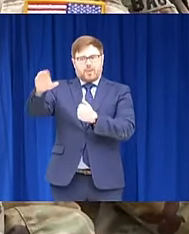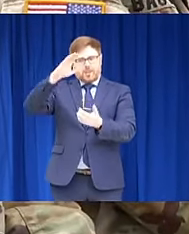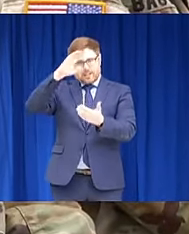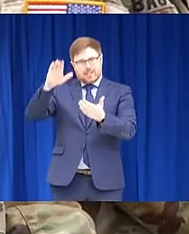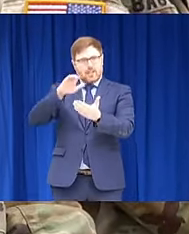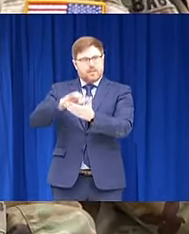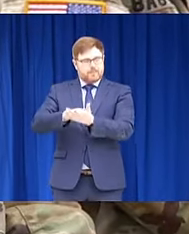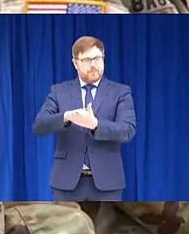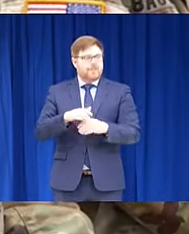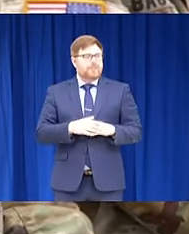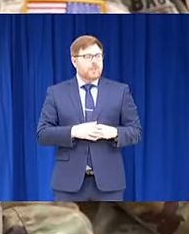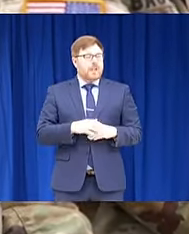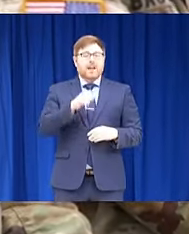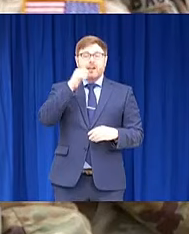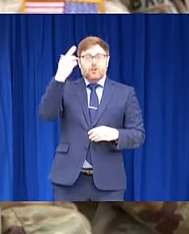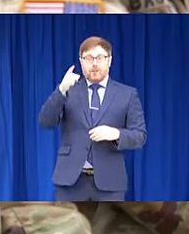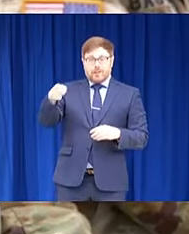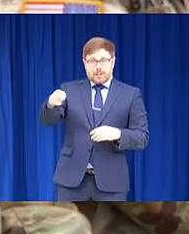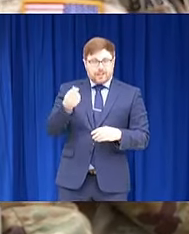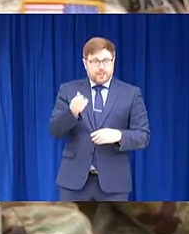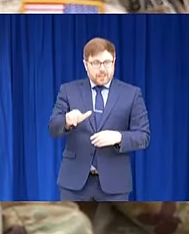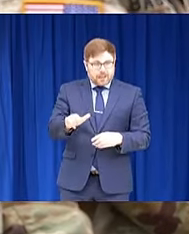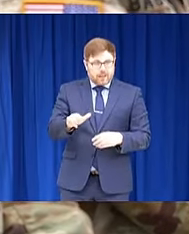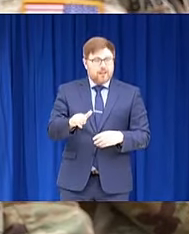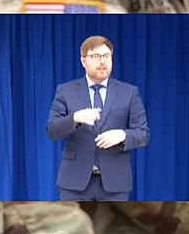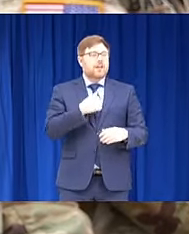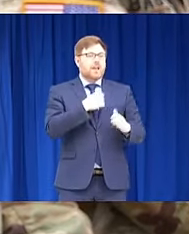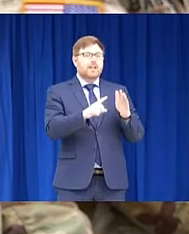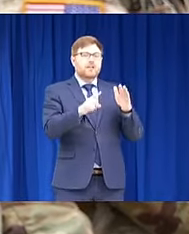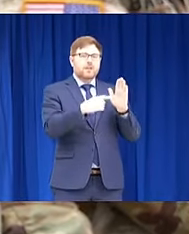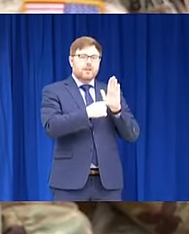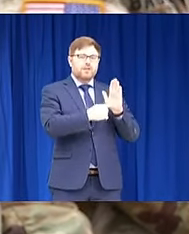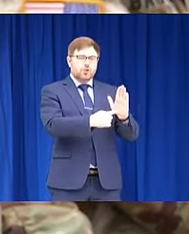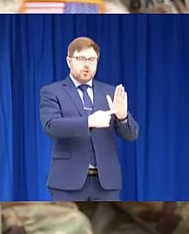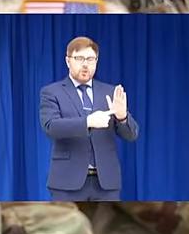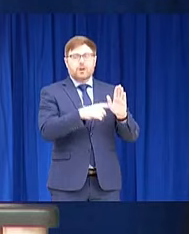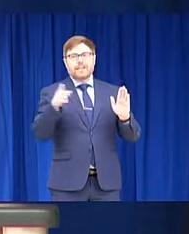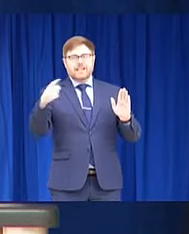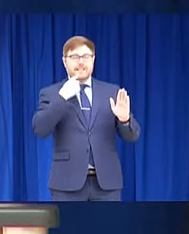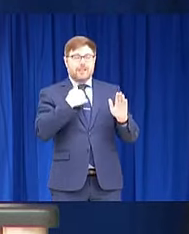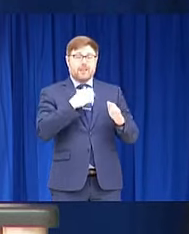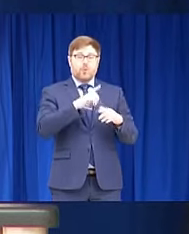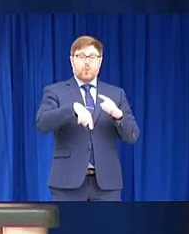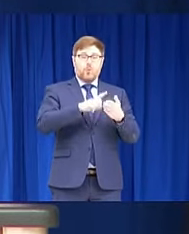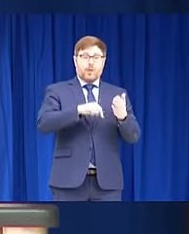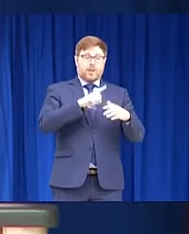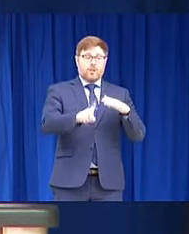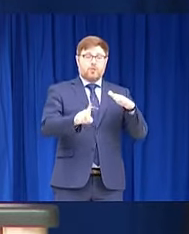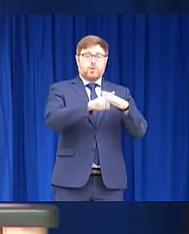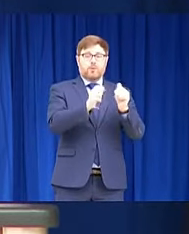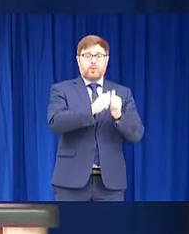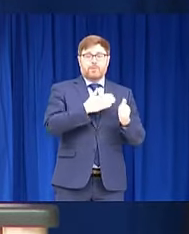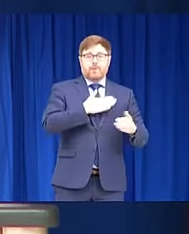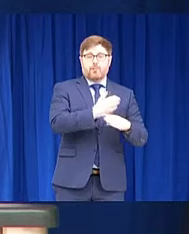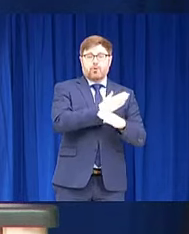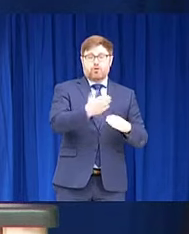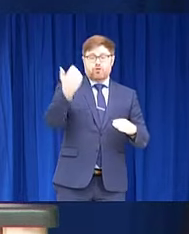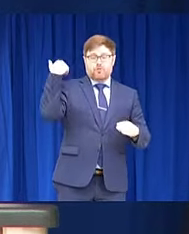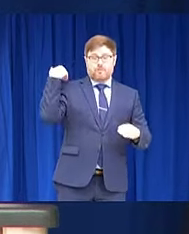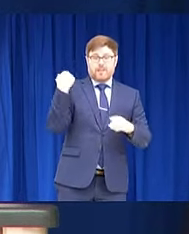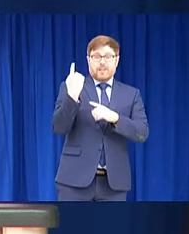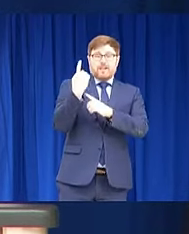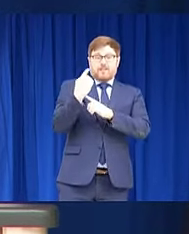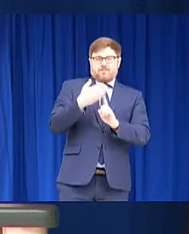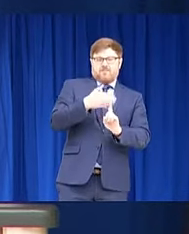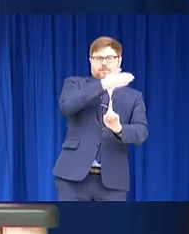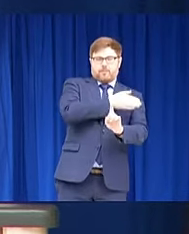at the dining out the previous year with my partner had given him the courage to do the same thing. That put me on a high